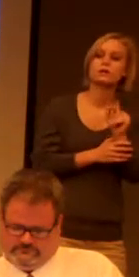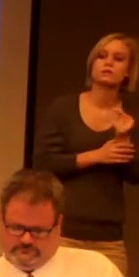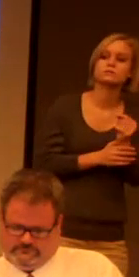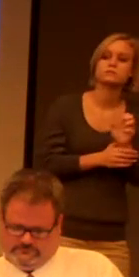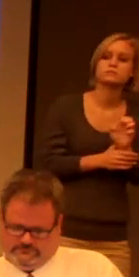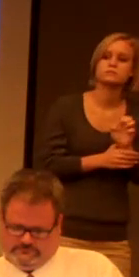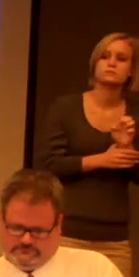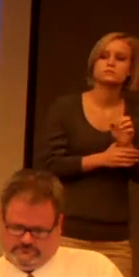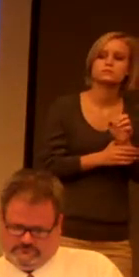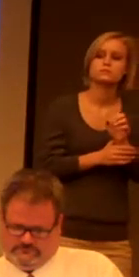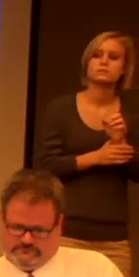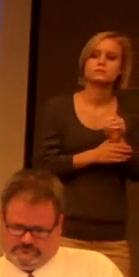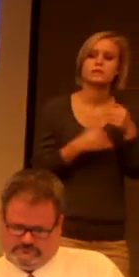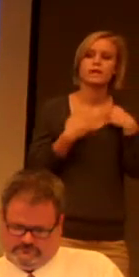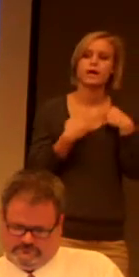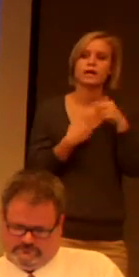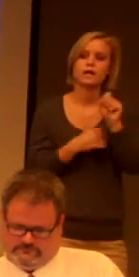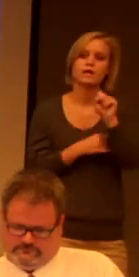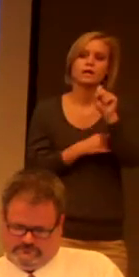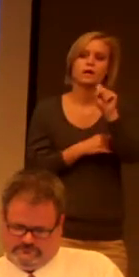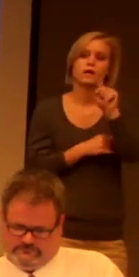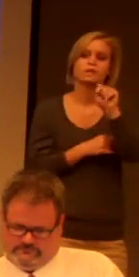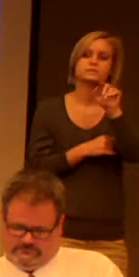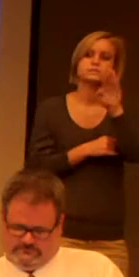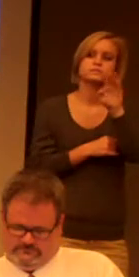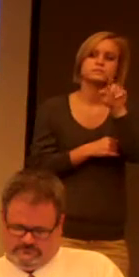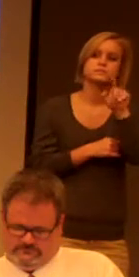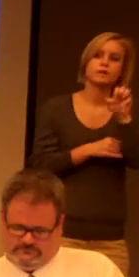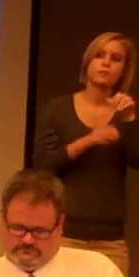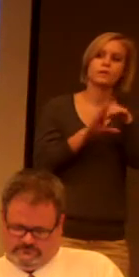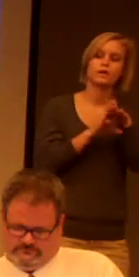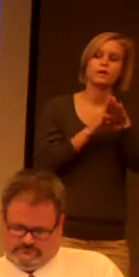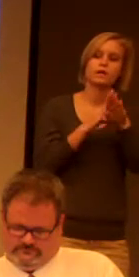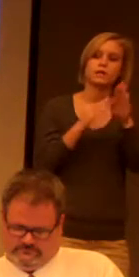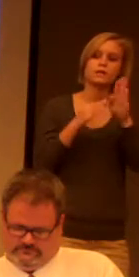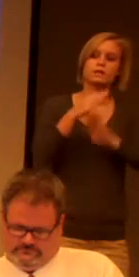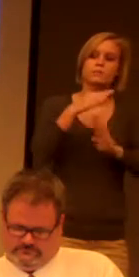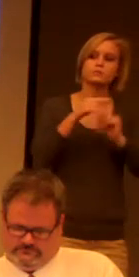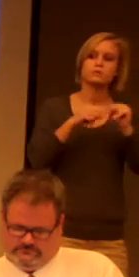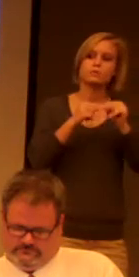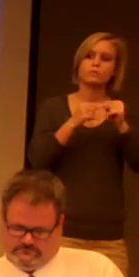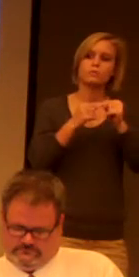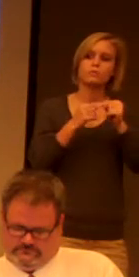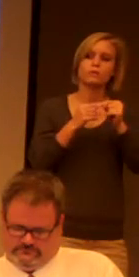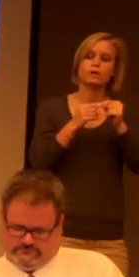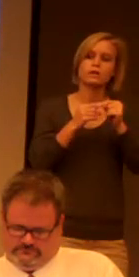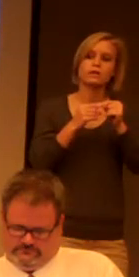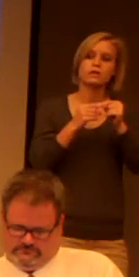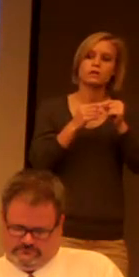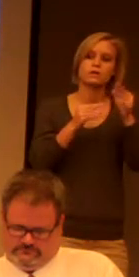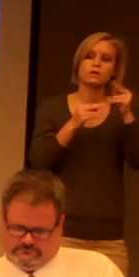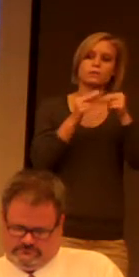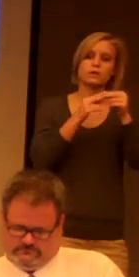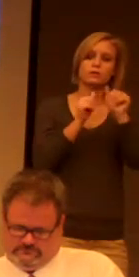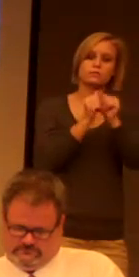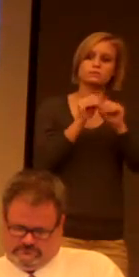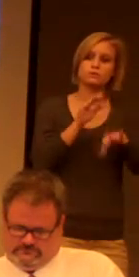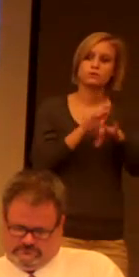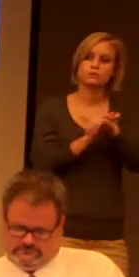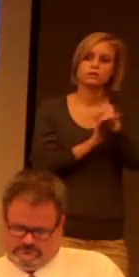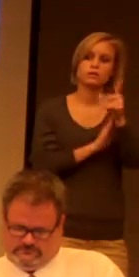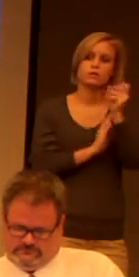Baha'i's delivered, they actually had a stable in the basement. And when that building was torn down, when the Value City buildings were, there was